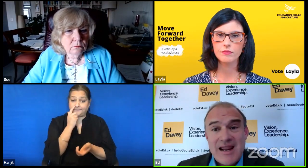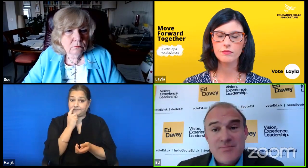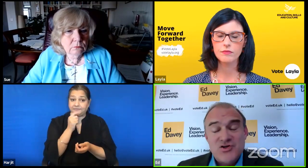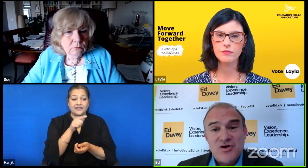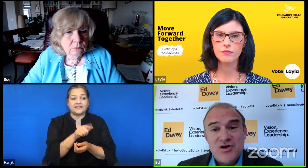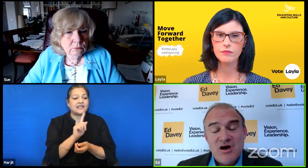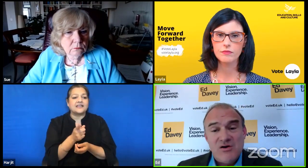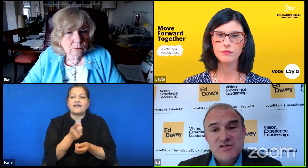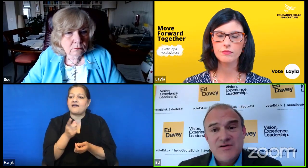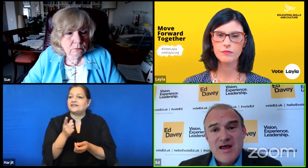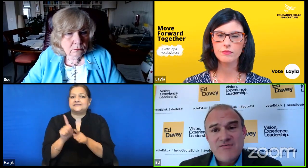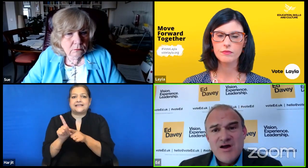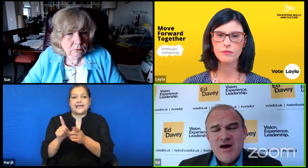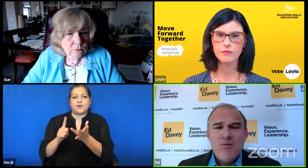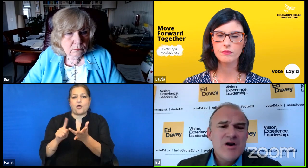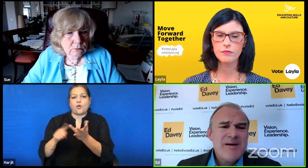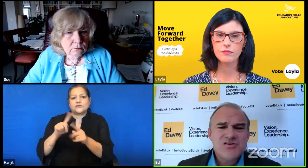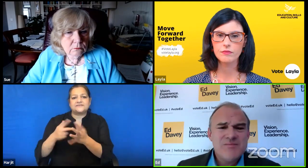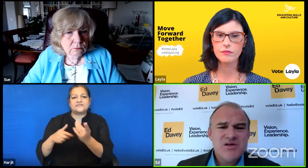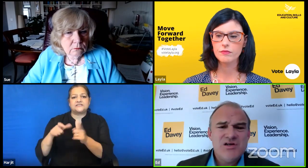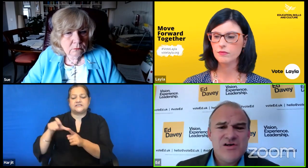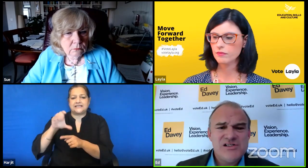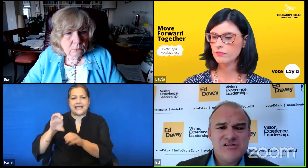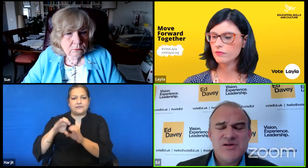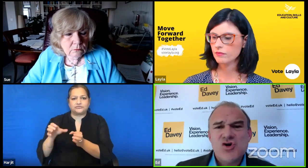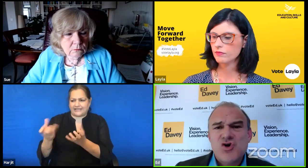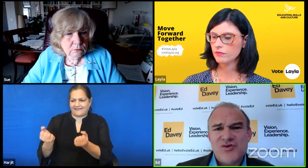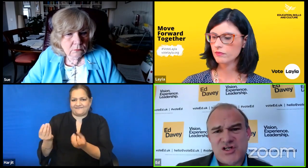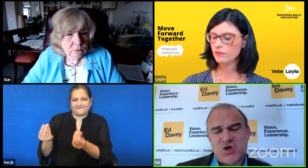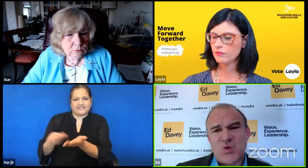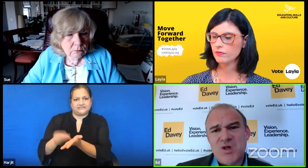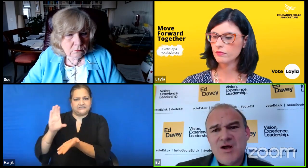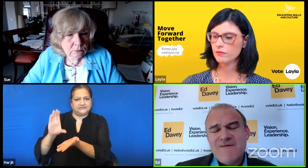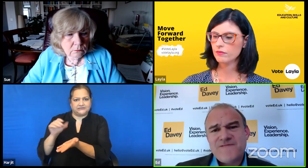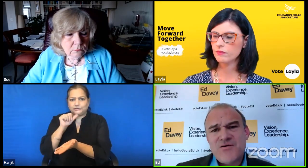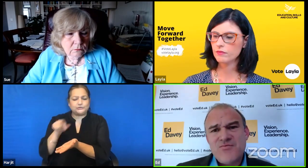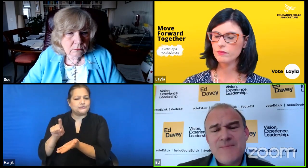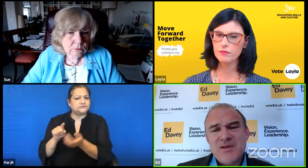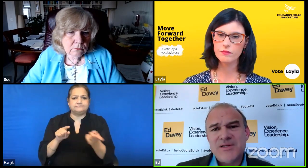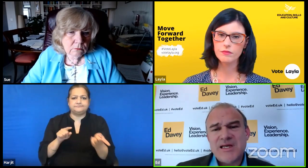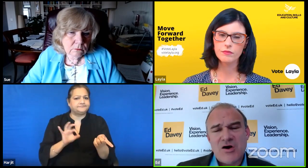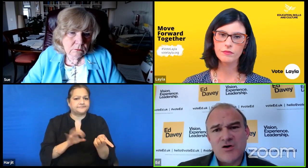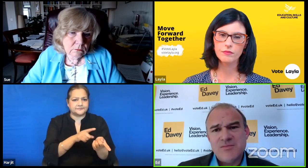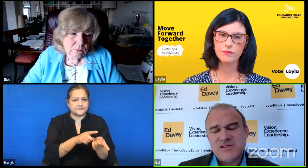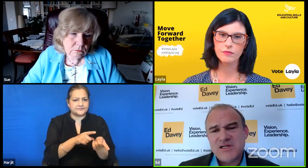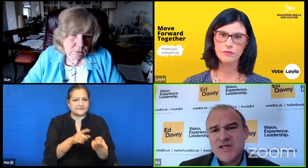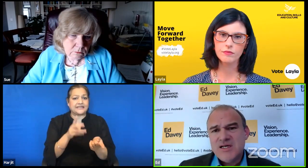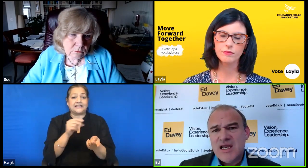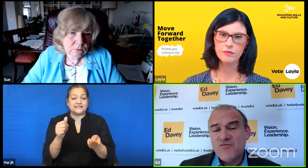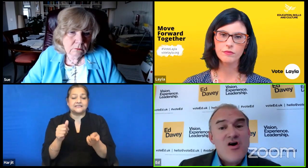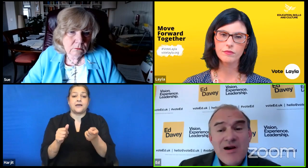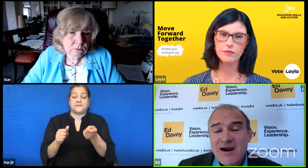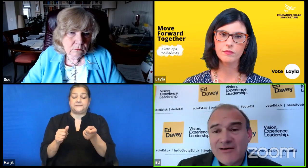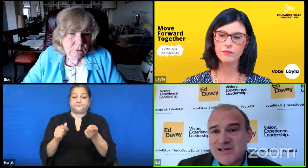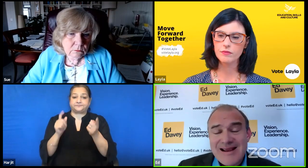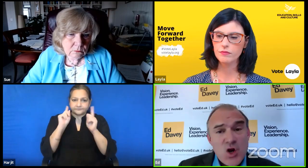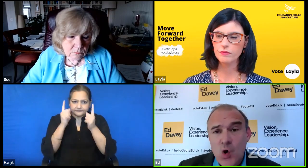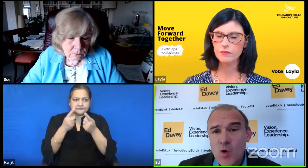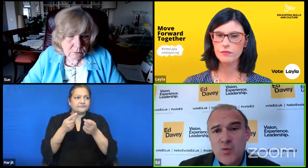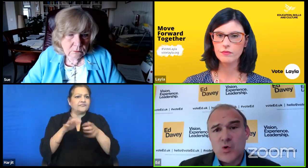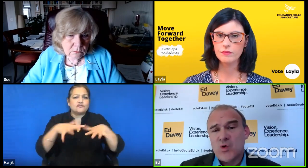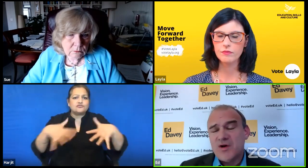a Cambridge or an Oxford have. And what about some of the universities who have been so critical for rebuilding economies in rural areas